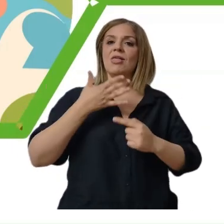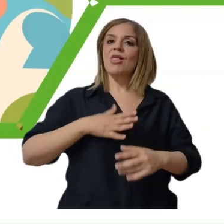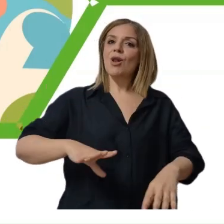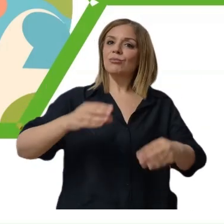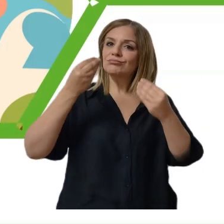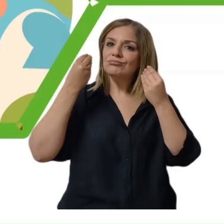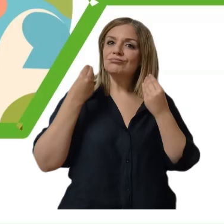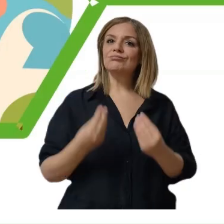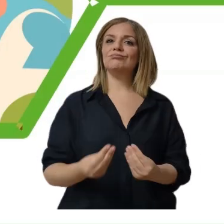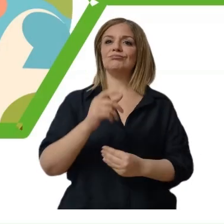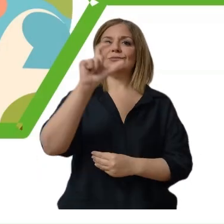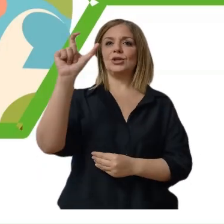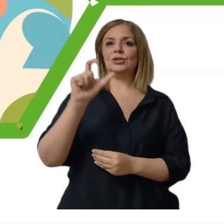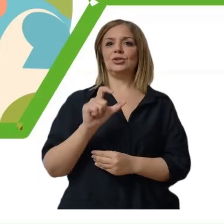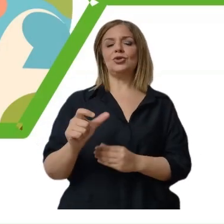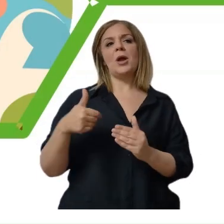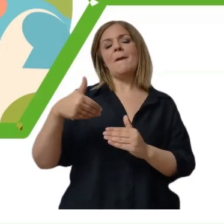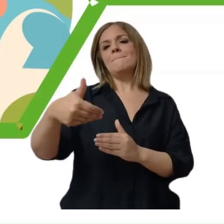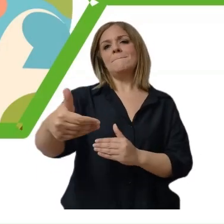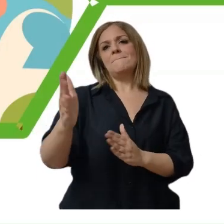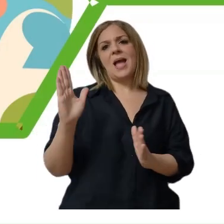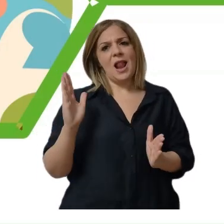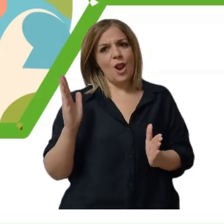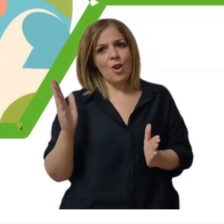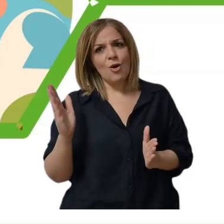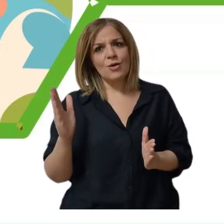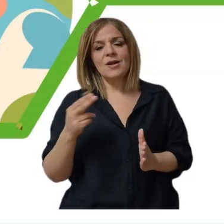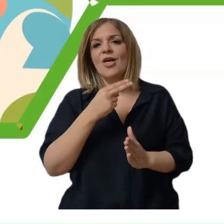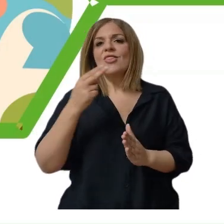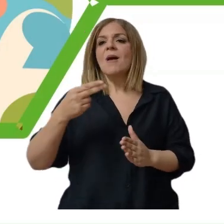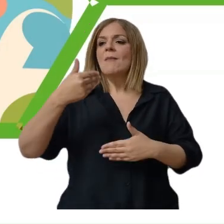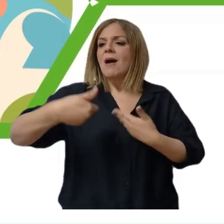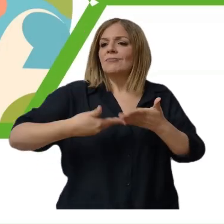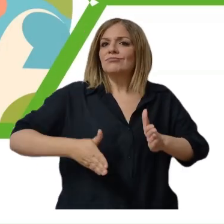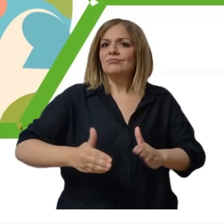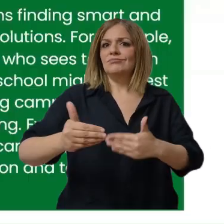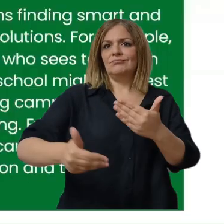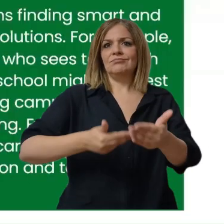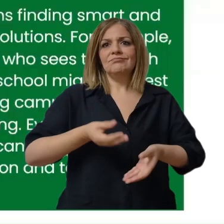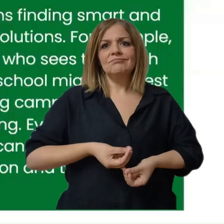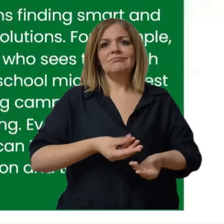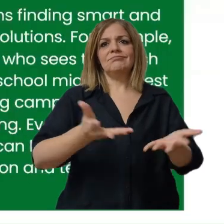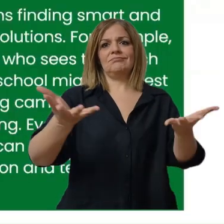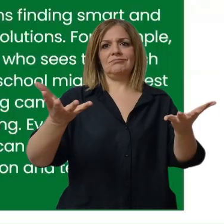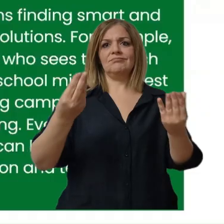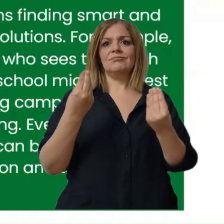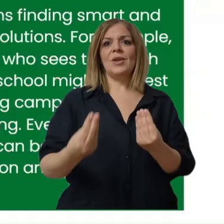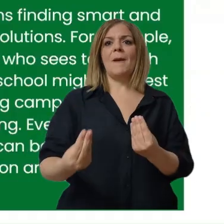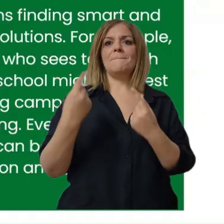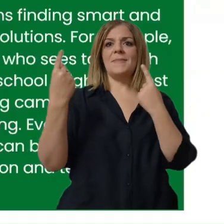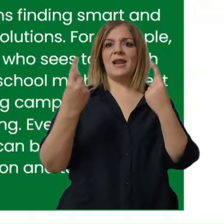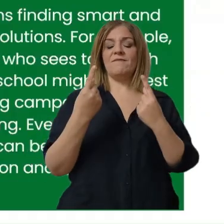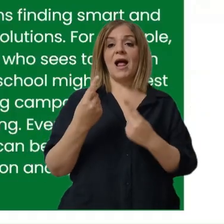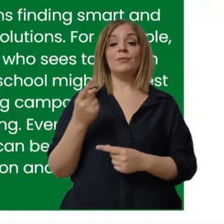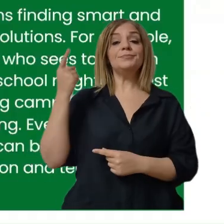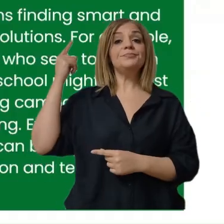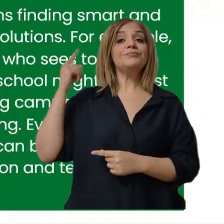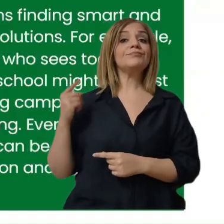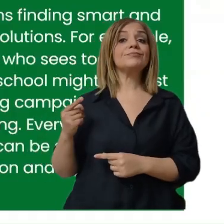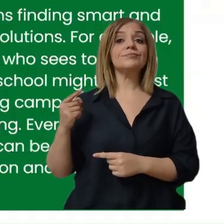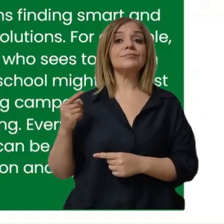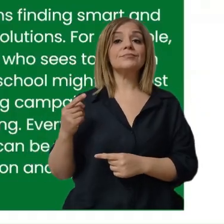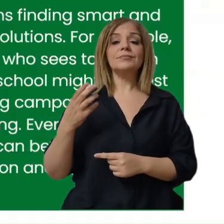better life later on and the generations after us. Here